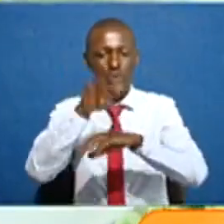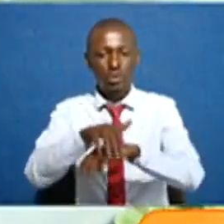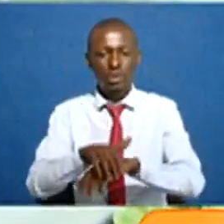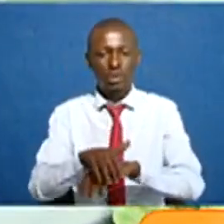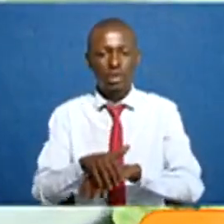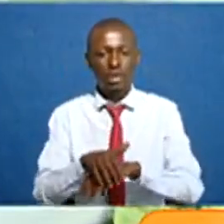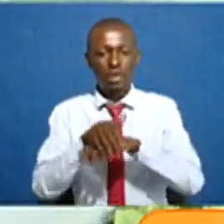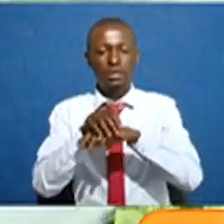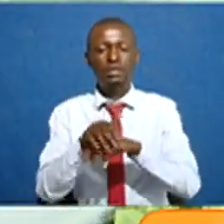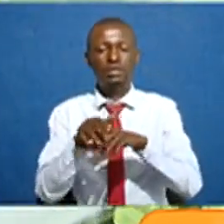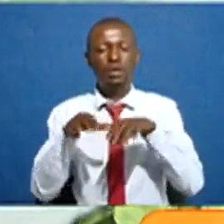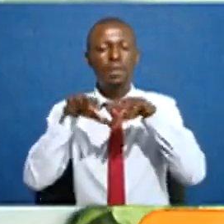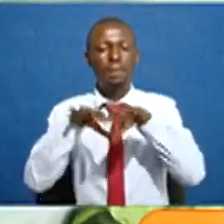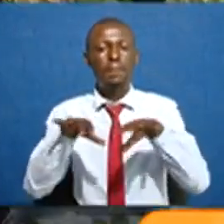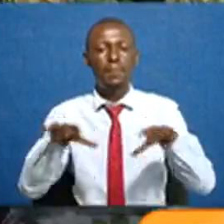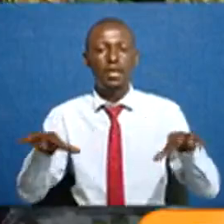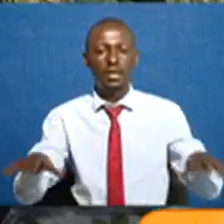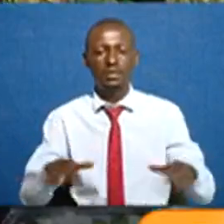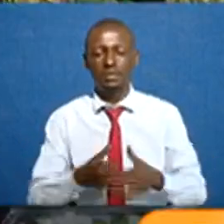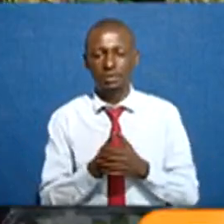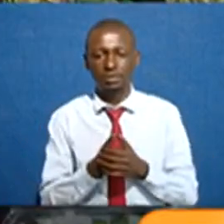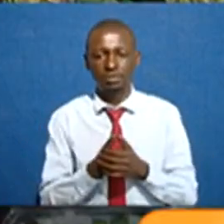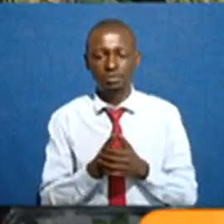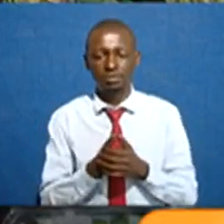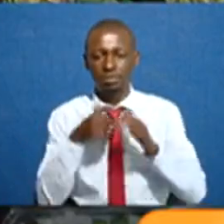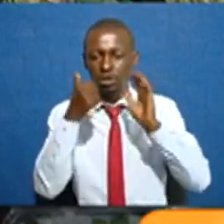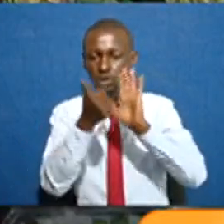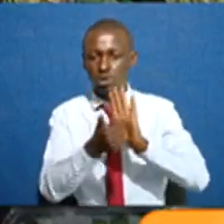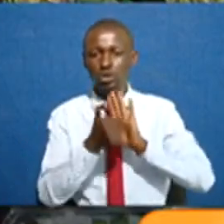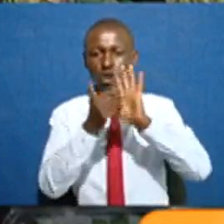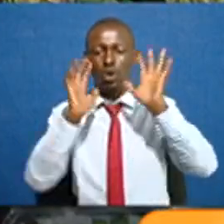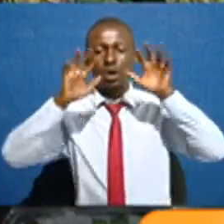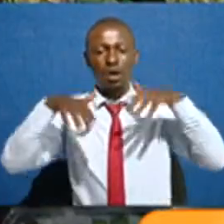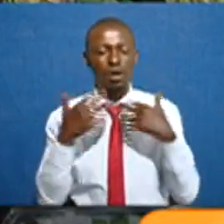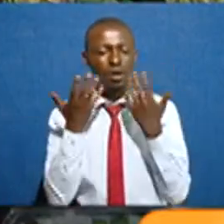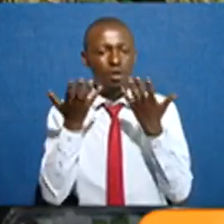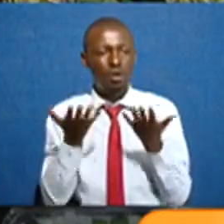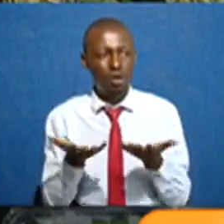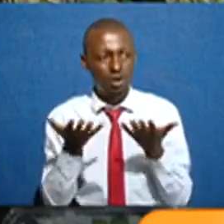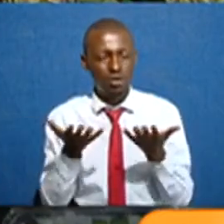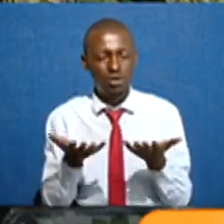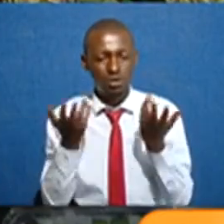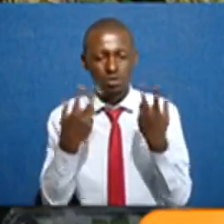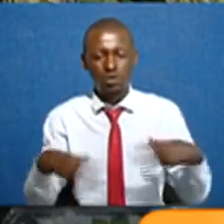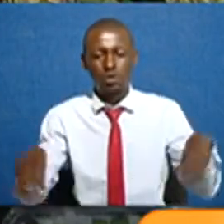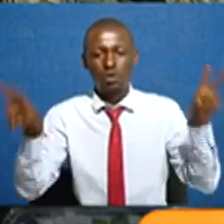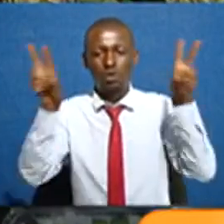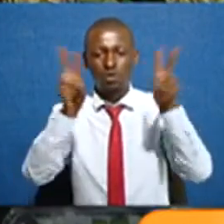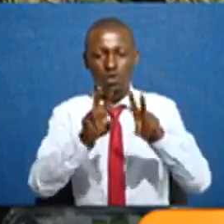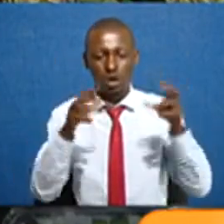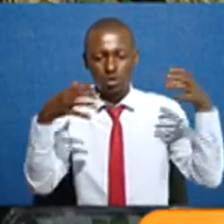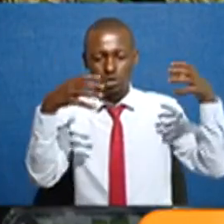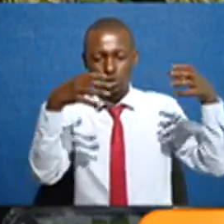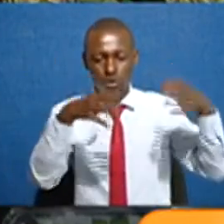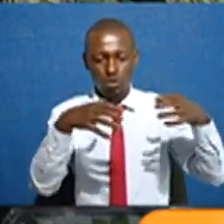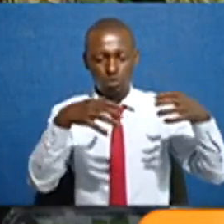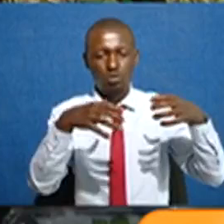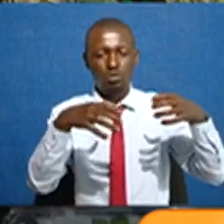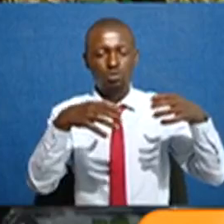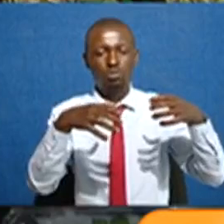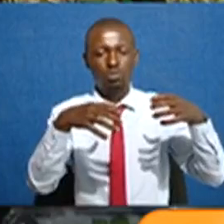into formal supply chains. We are showcasing how value chain actors in the horticulture